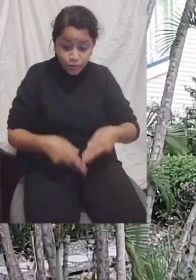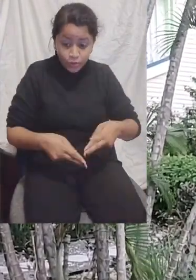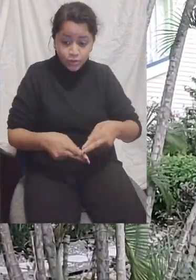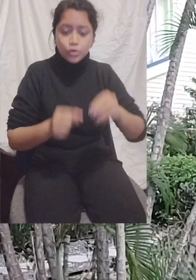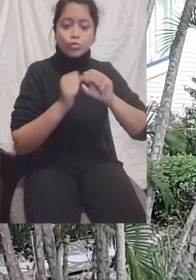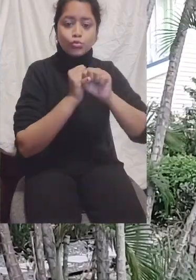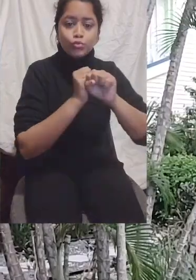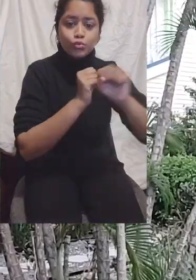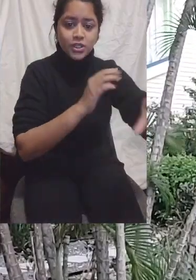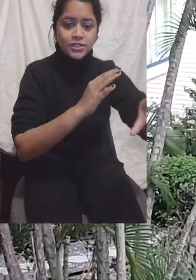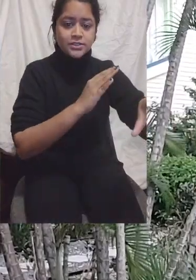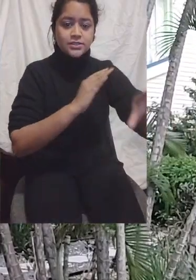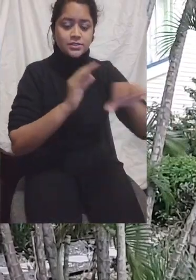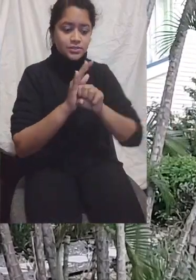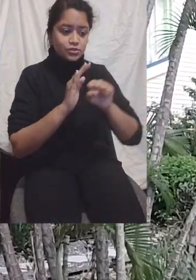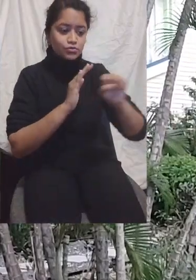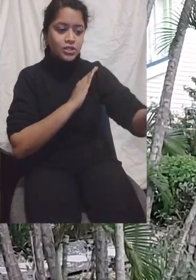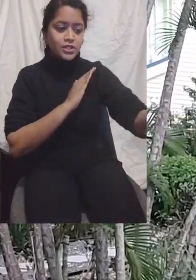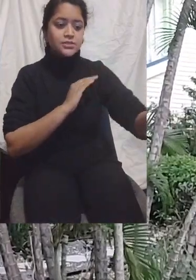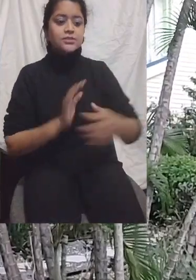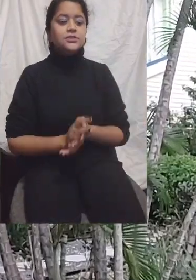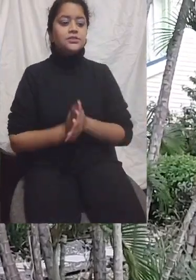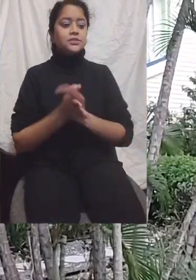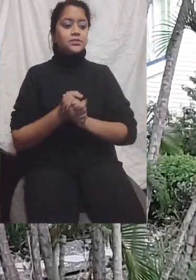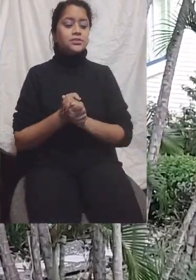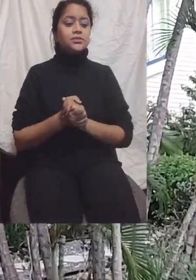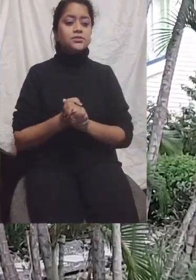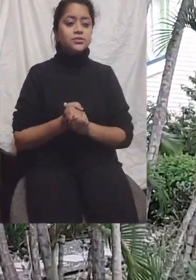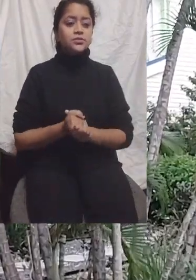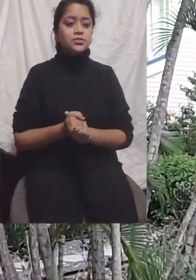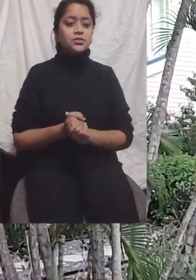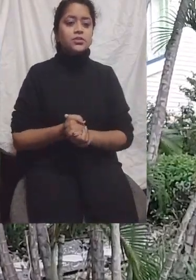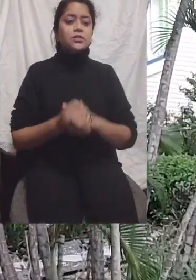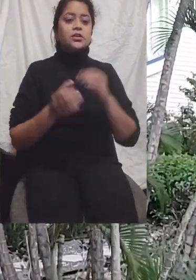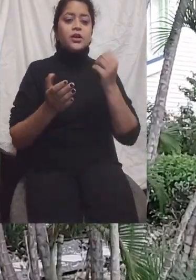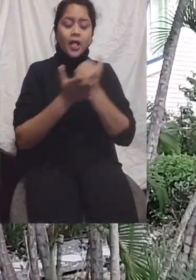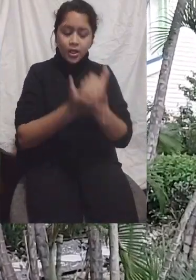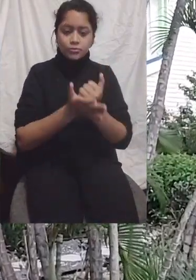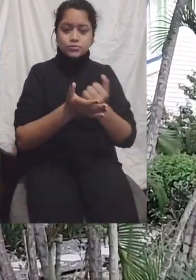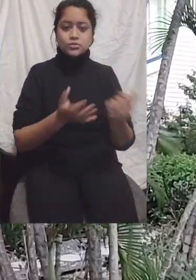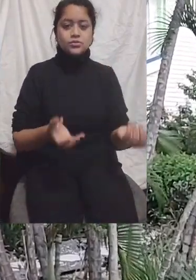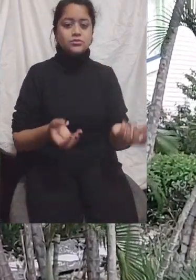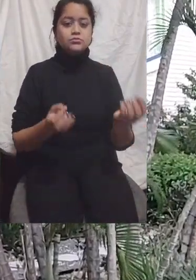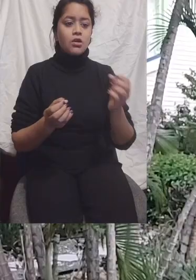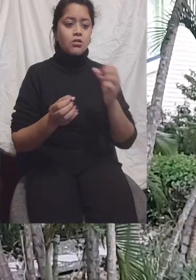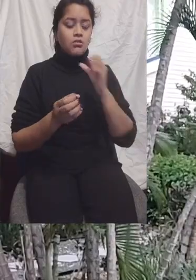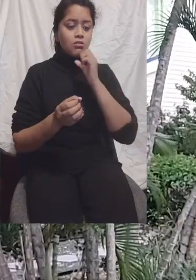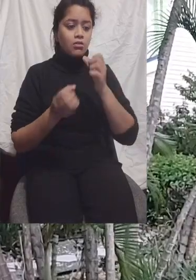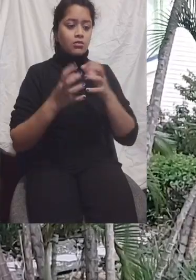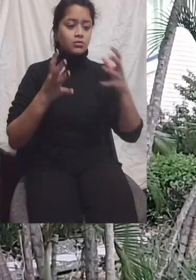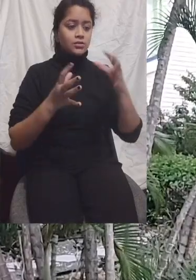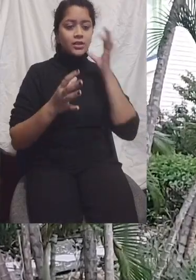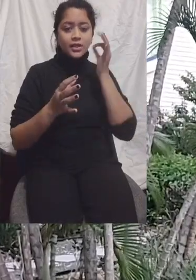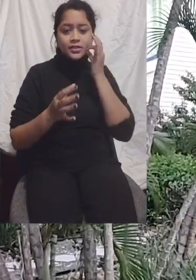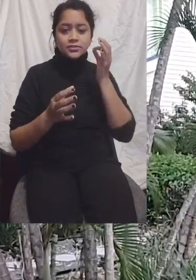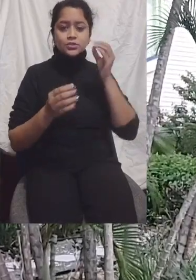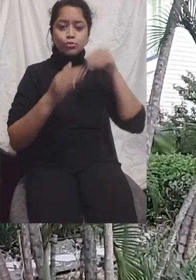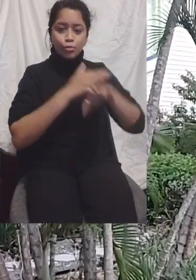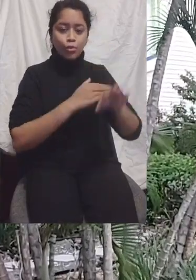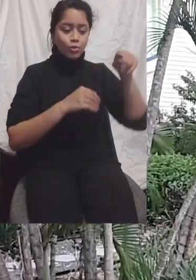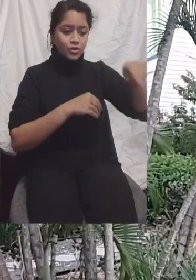and Release, to try and eliminate the feral cat situation. So if they're fixed, then it